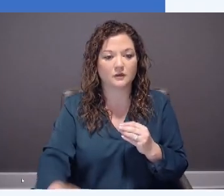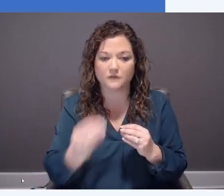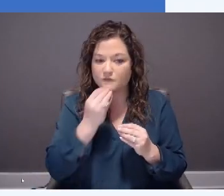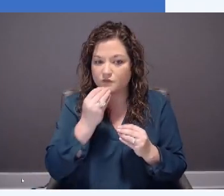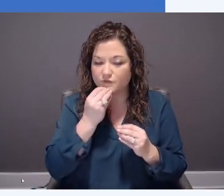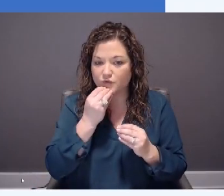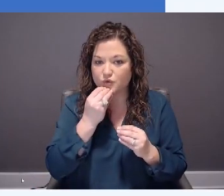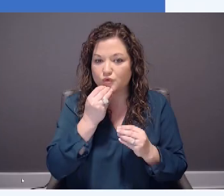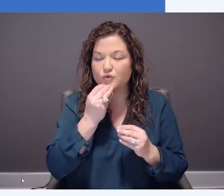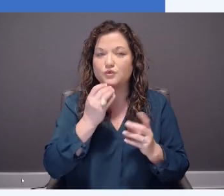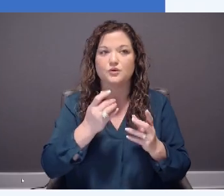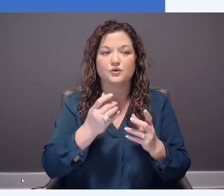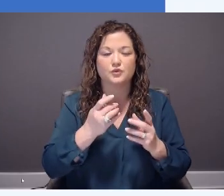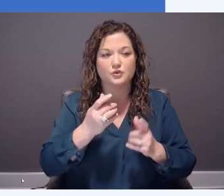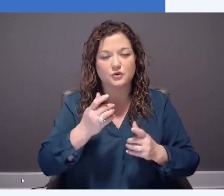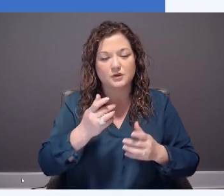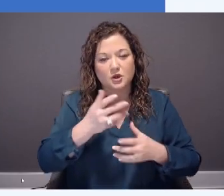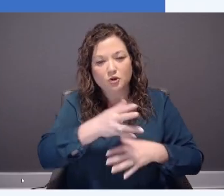healthy eating and cooking.